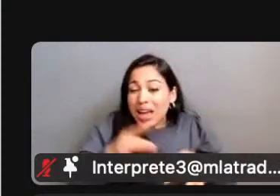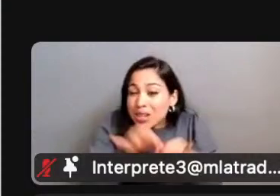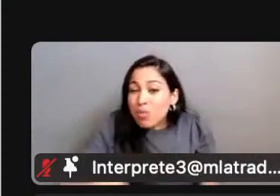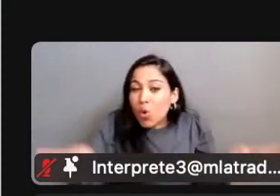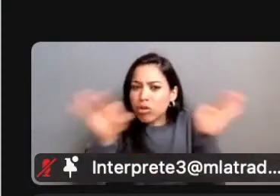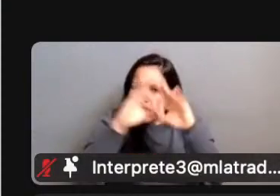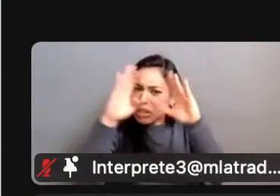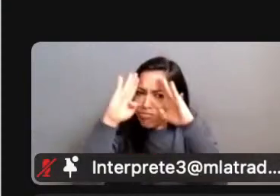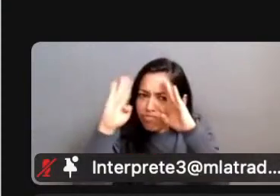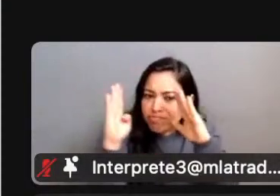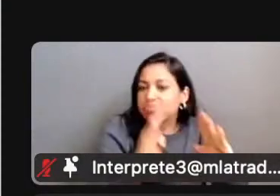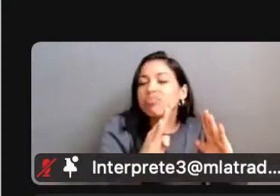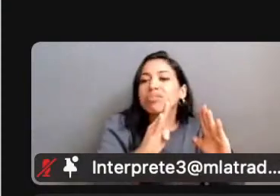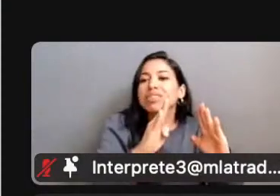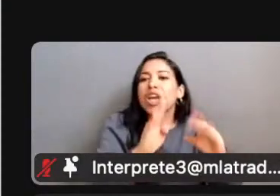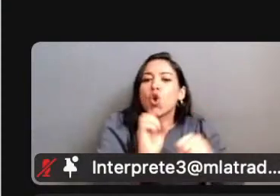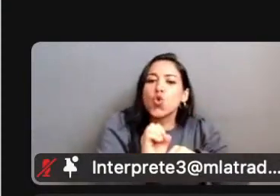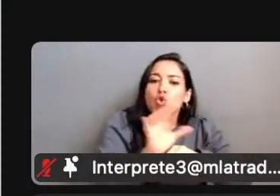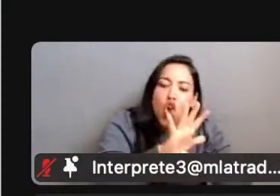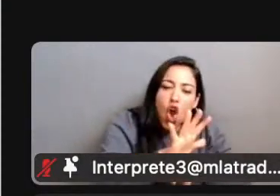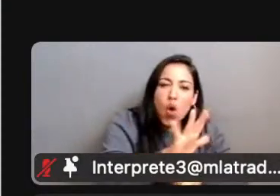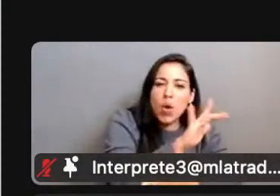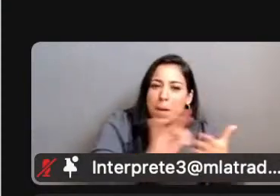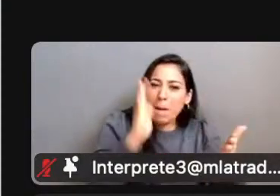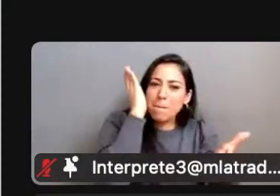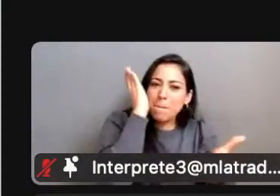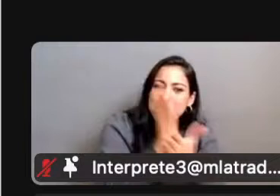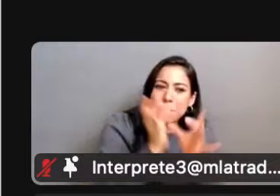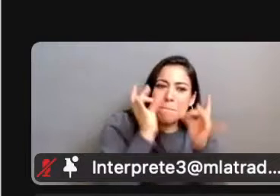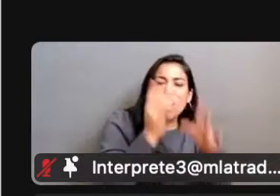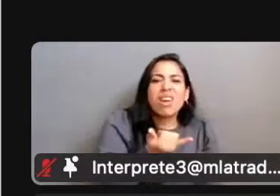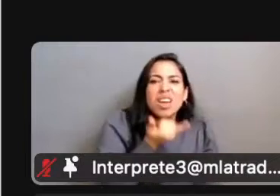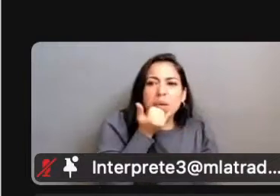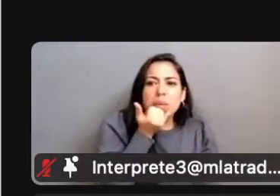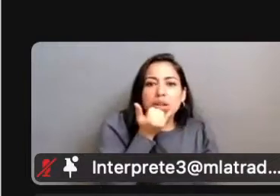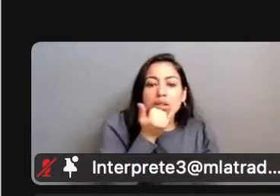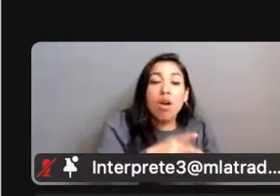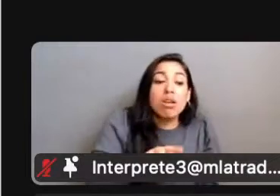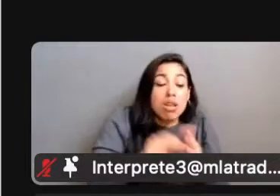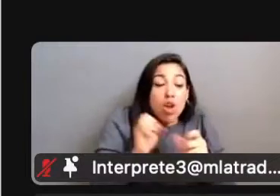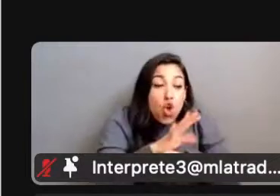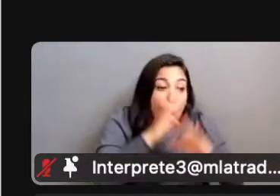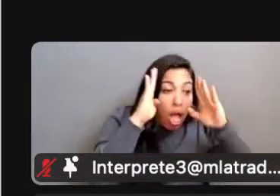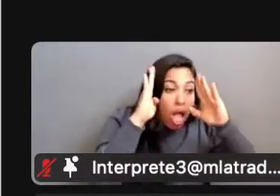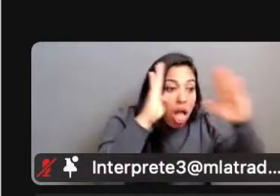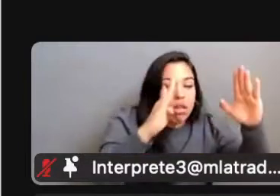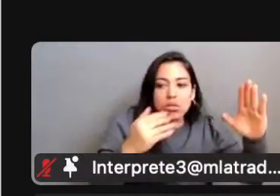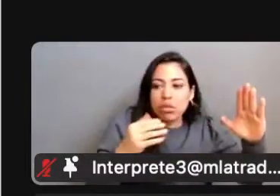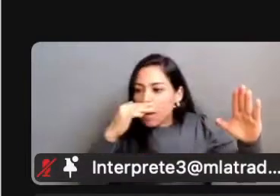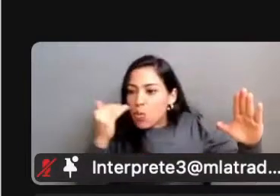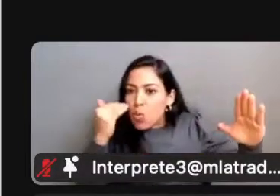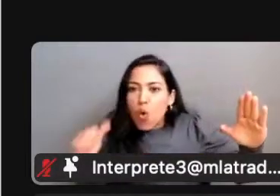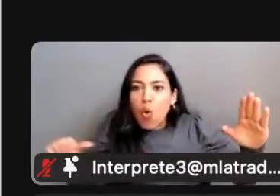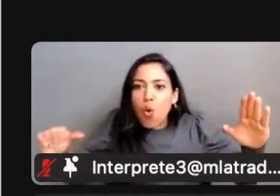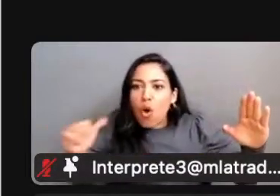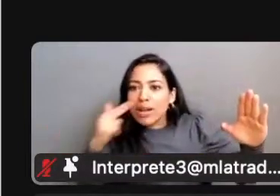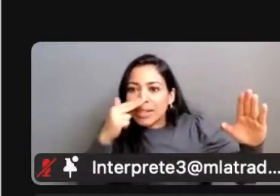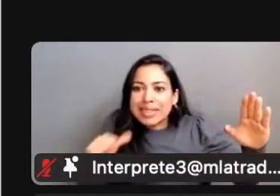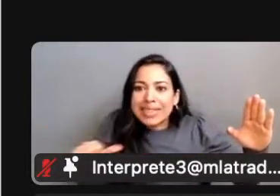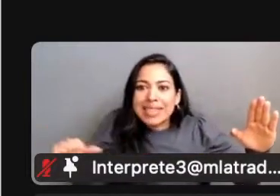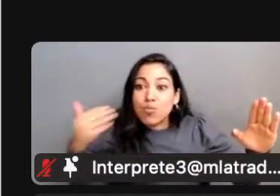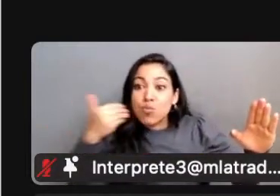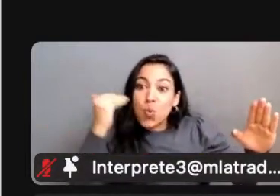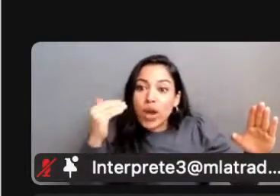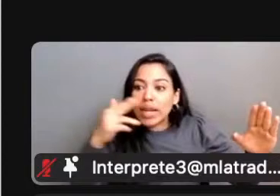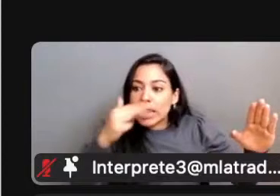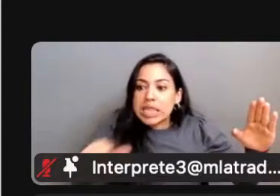to take care of the pandemic or the emergency left many women without the support